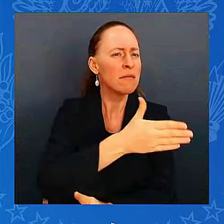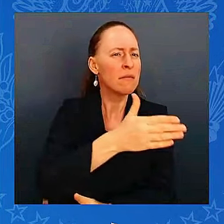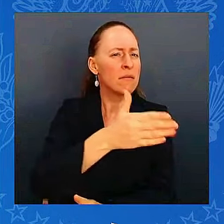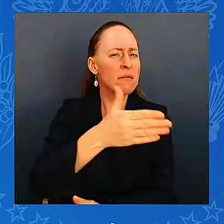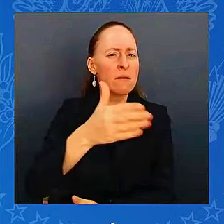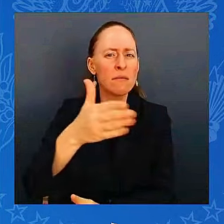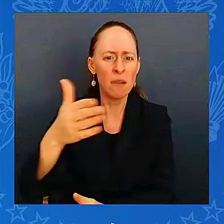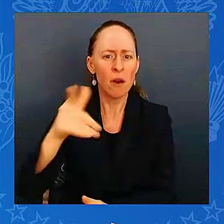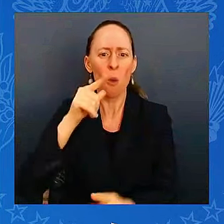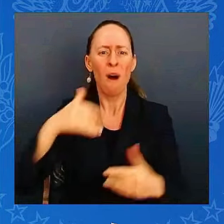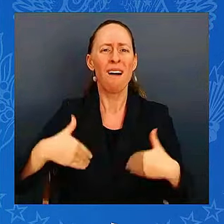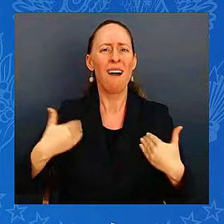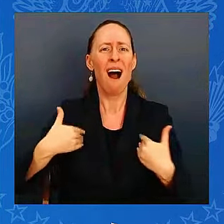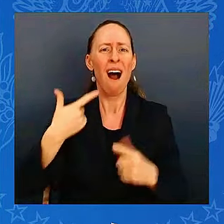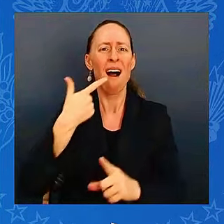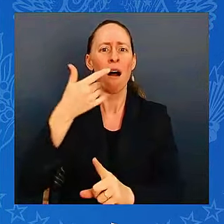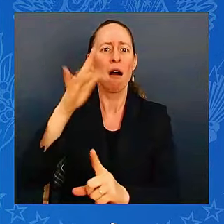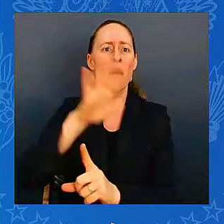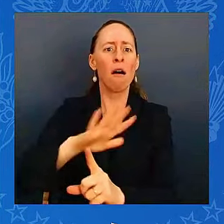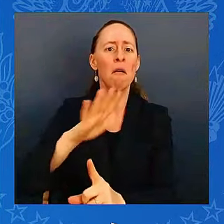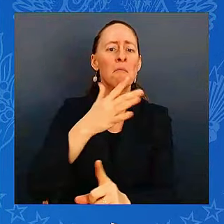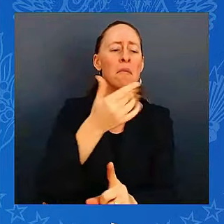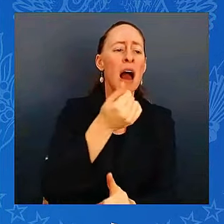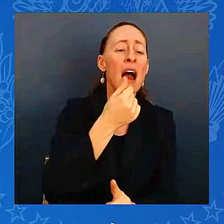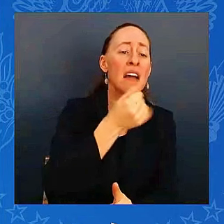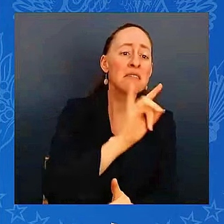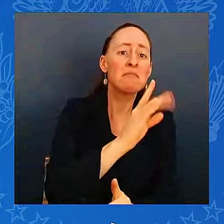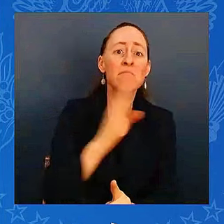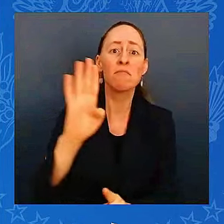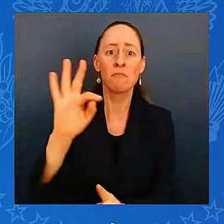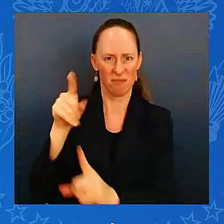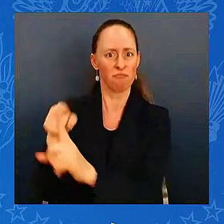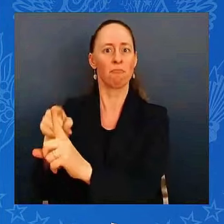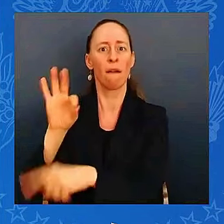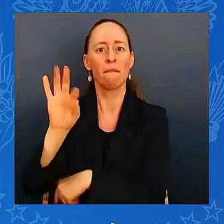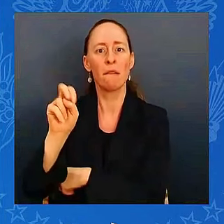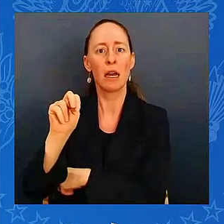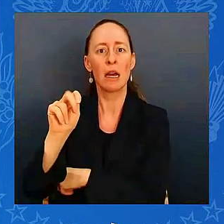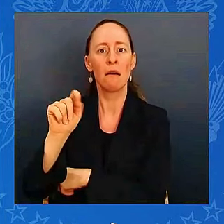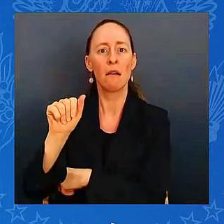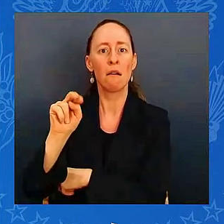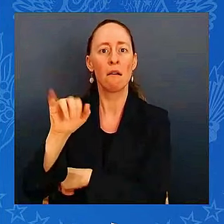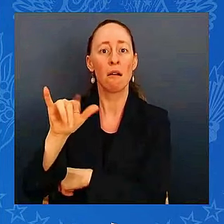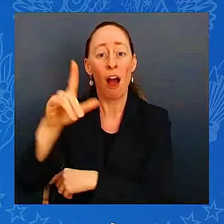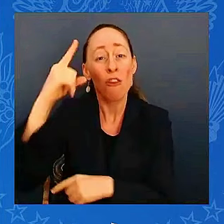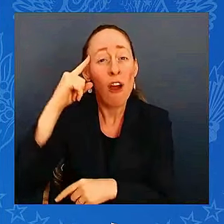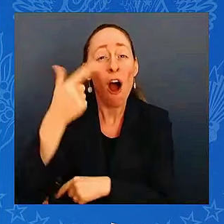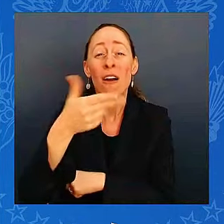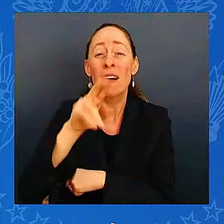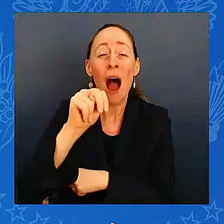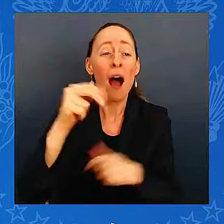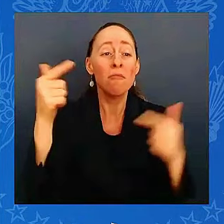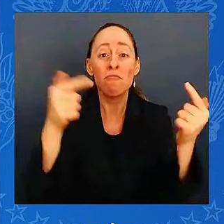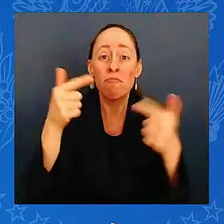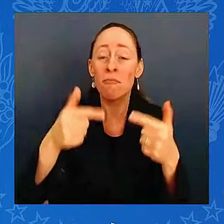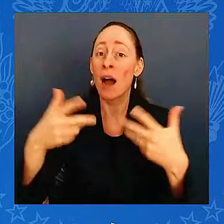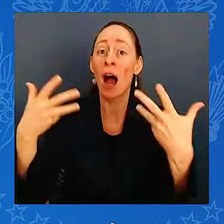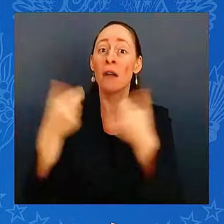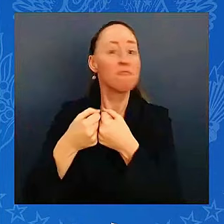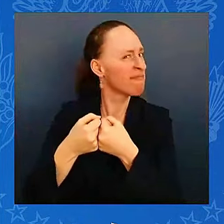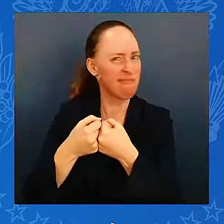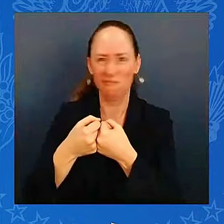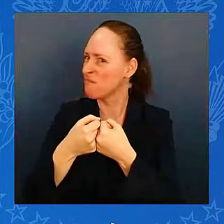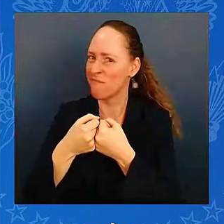car accidents, not guns, not cancer, not heart attacks, fentanyl. This is,